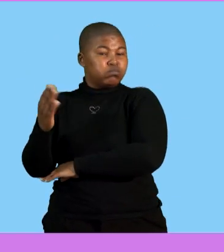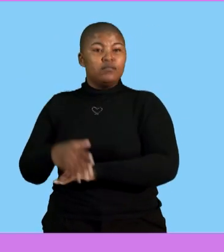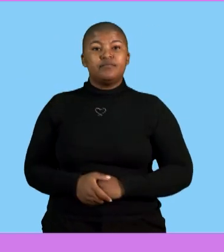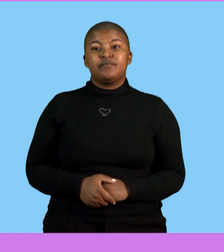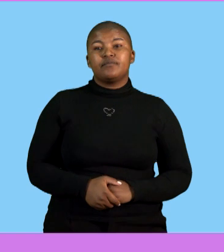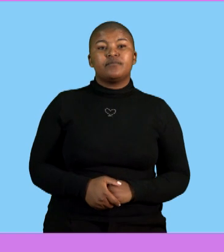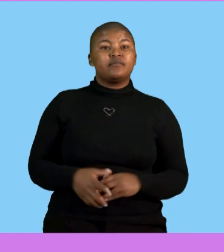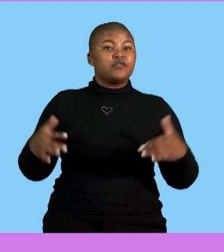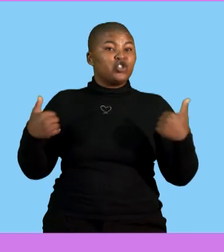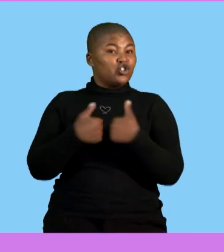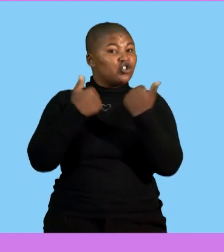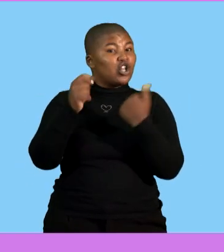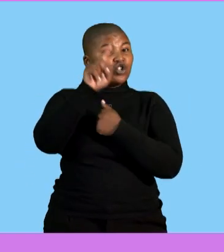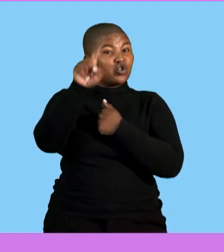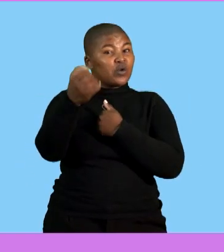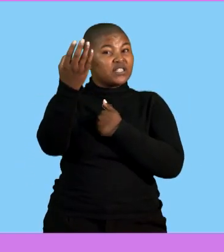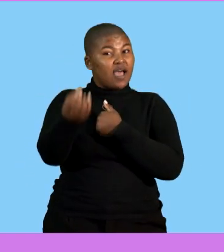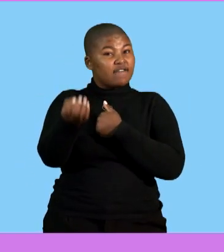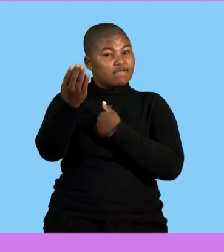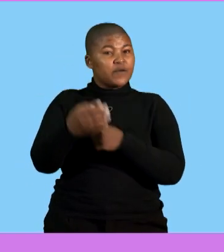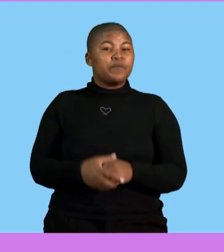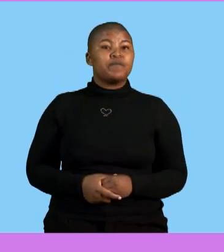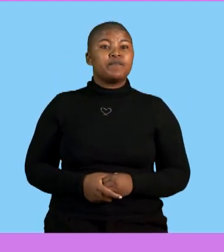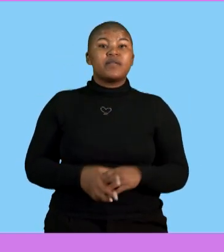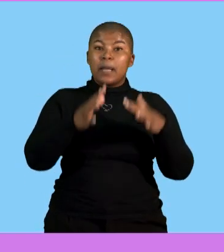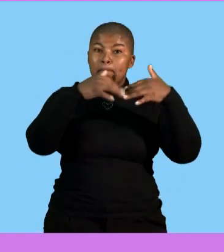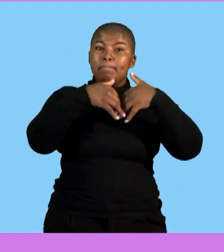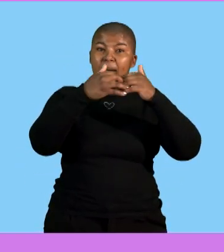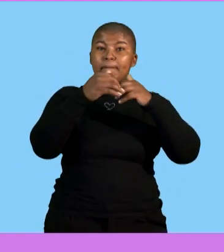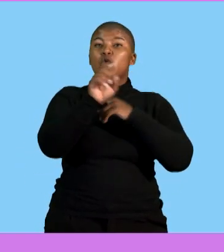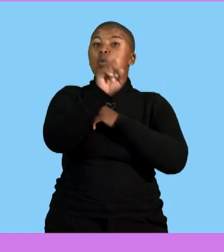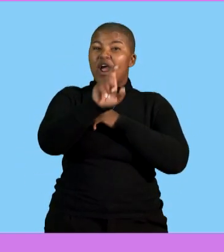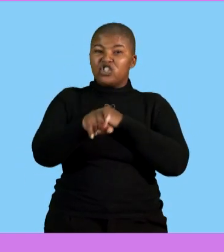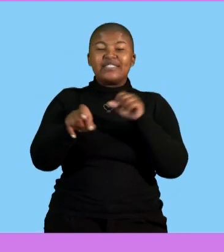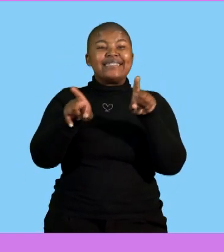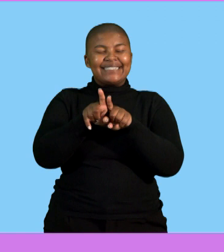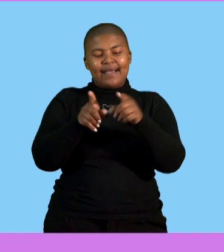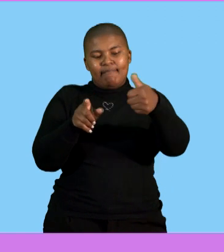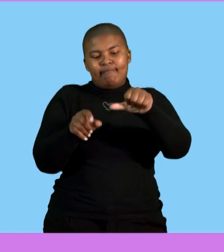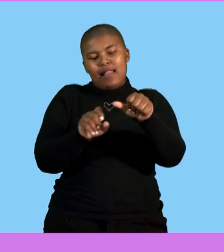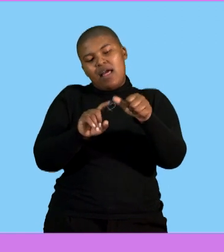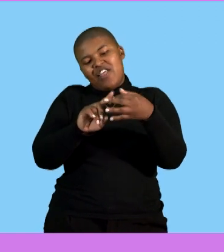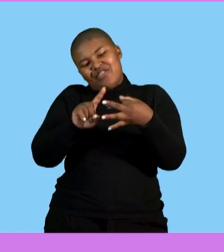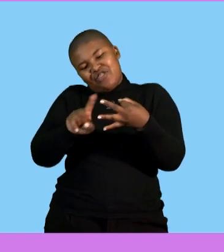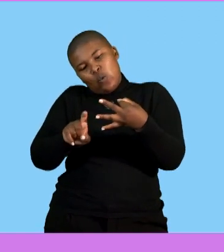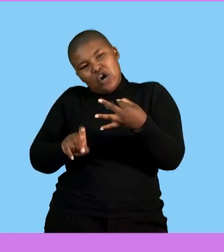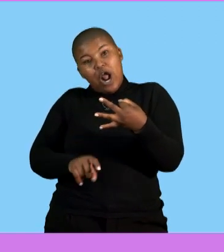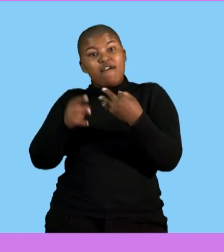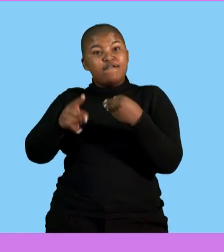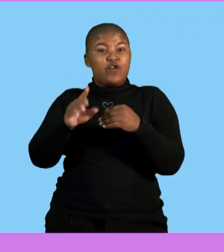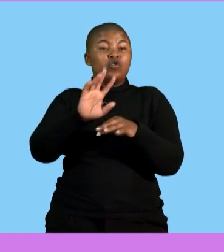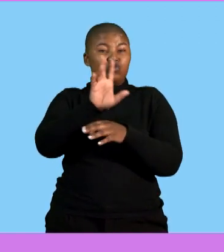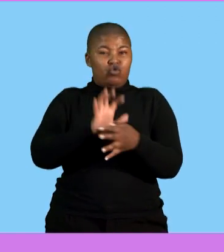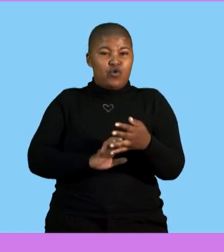table. Now, you have a challenge question here. It says develop a question and 3 sub-questions for the following scenario: